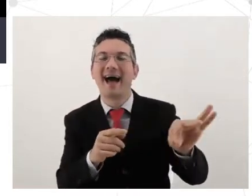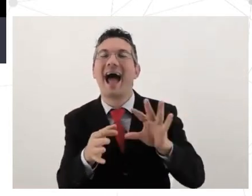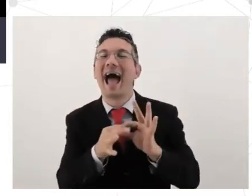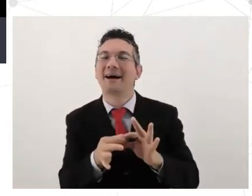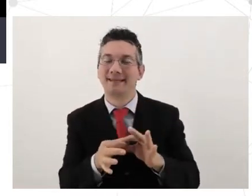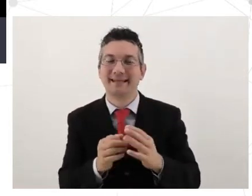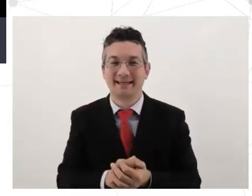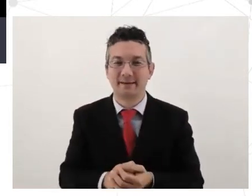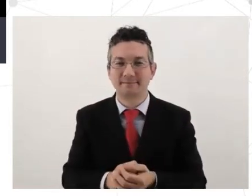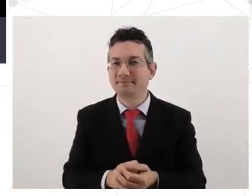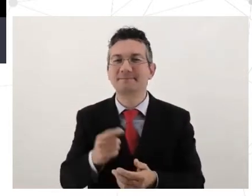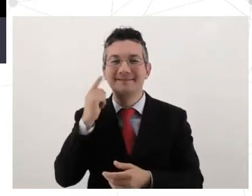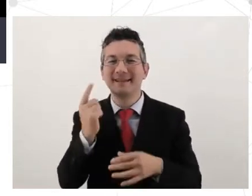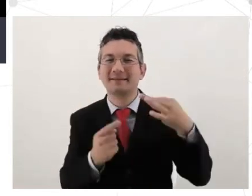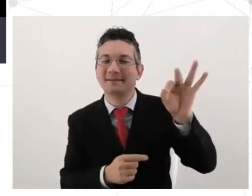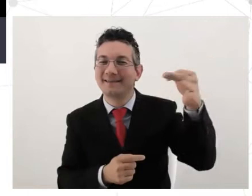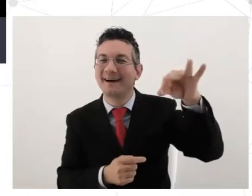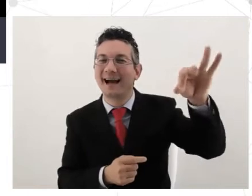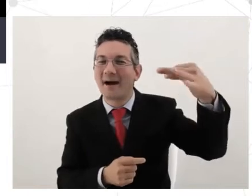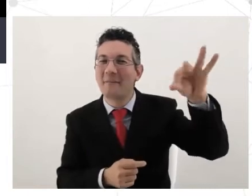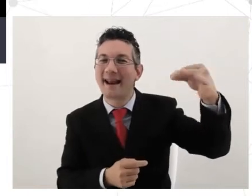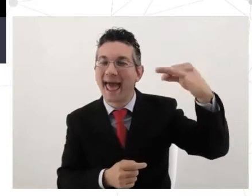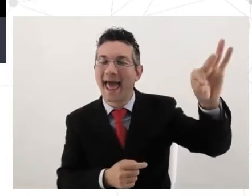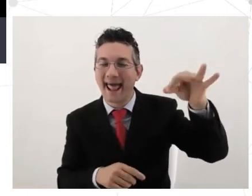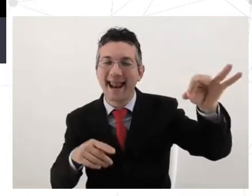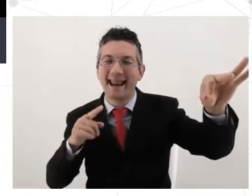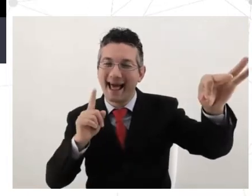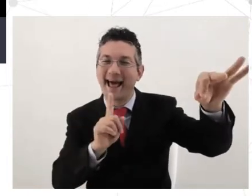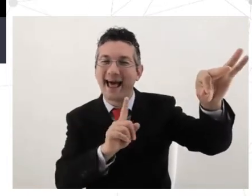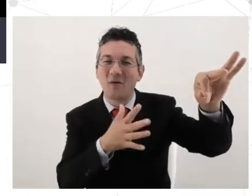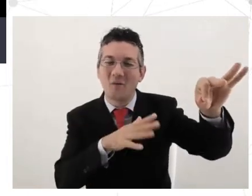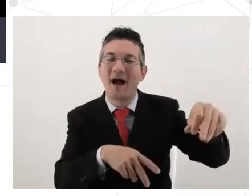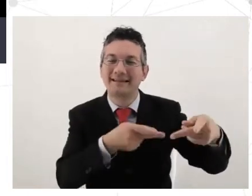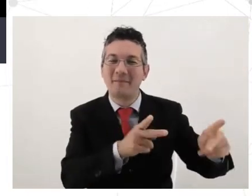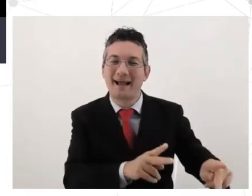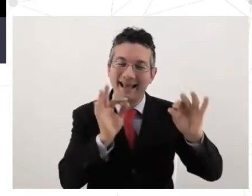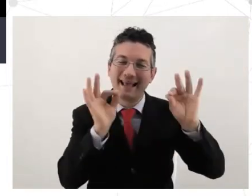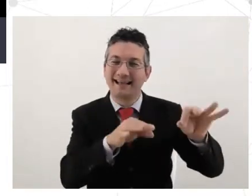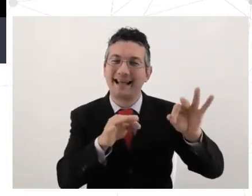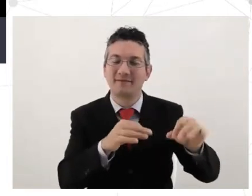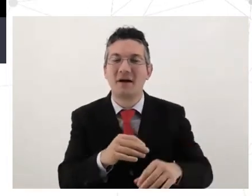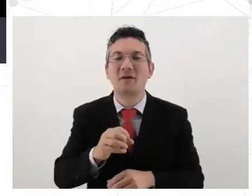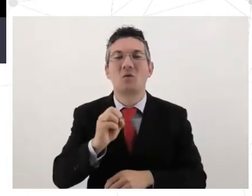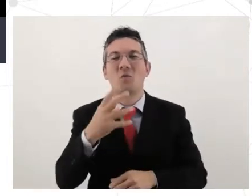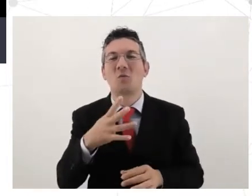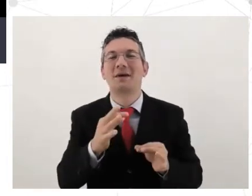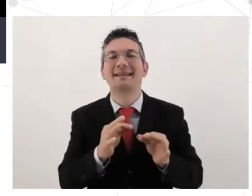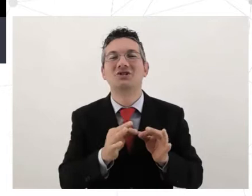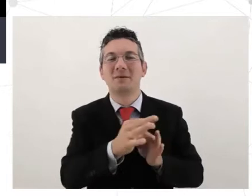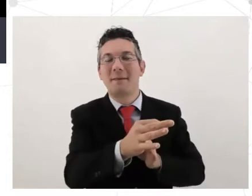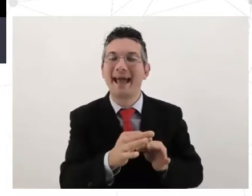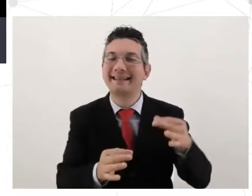family members, and mobility and orientation instructor to be able to share markers.